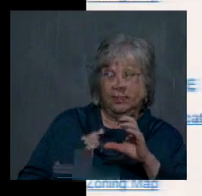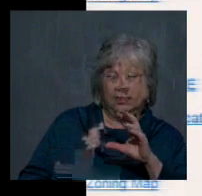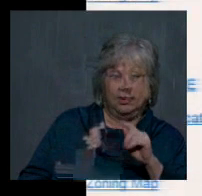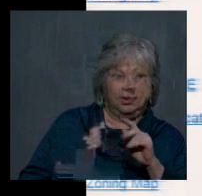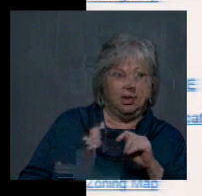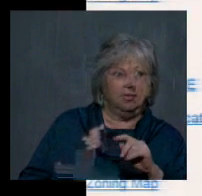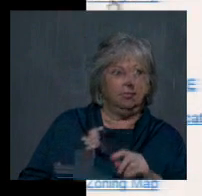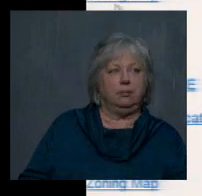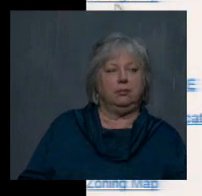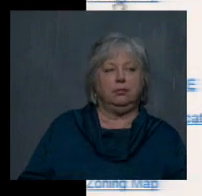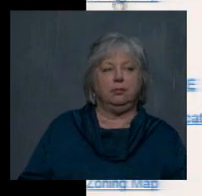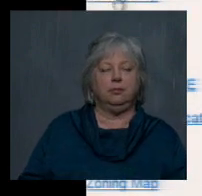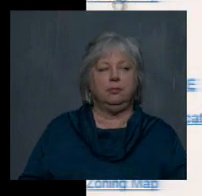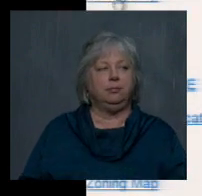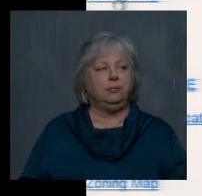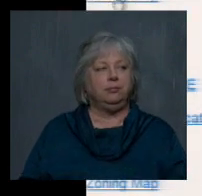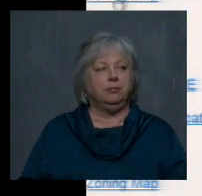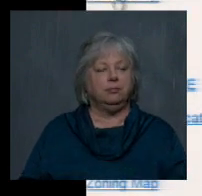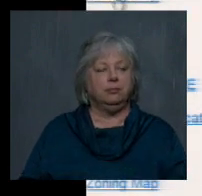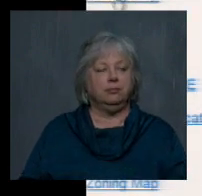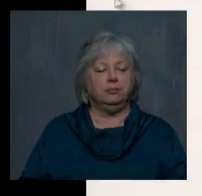could.